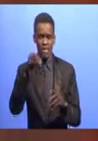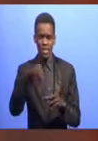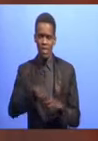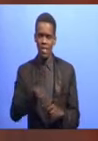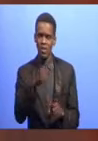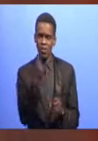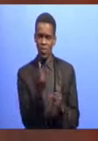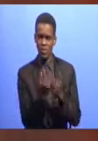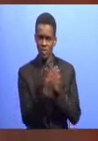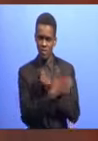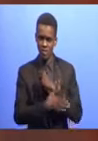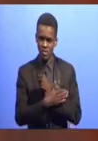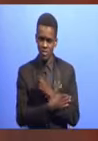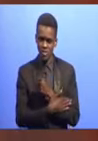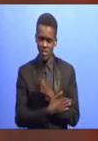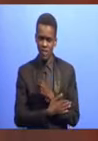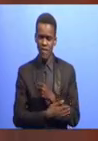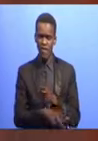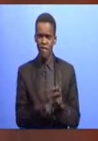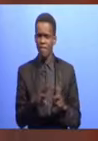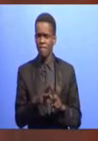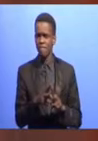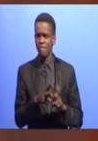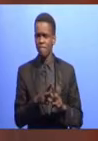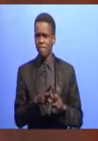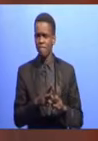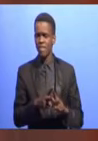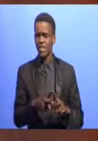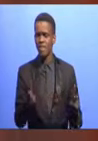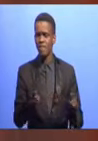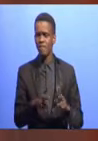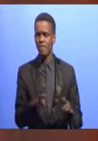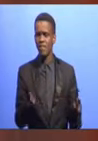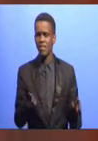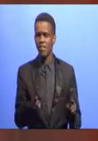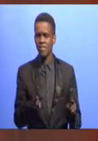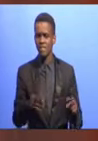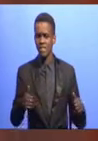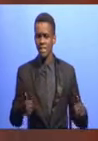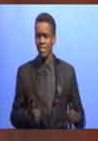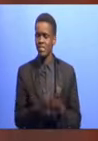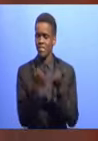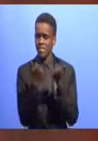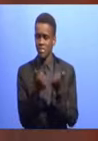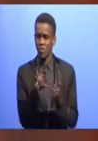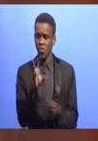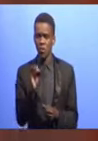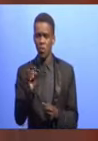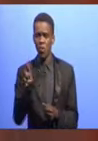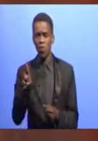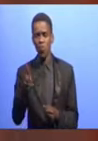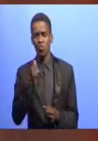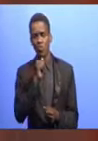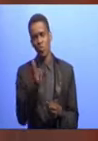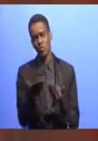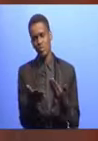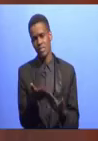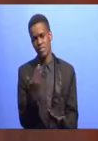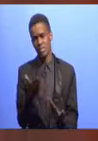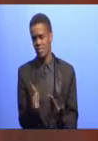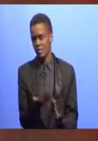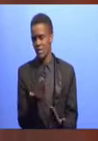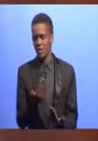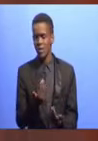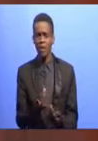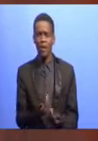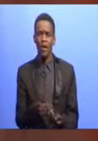gone go ba rekisetsang teng. Ba botlana, there is a few ba leng gore o itlhelele gore gongwe ba na le ko ba kgonne go